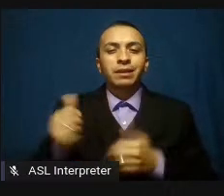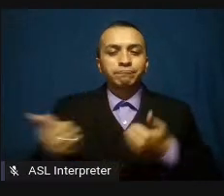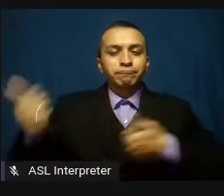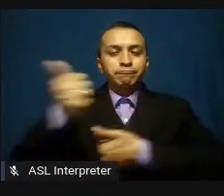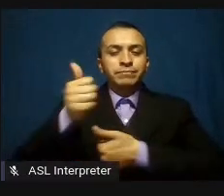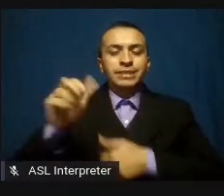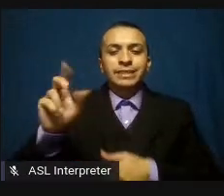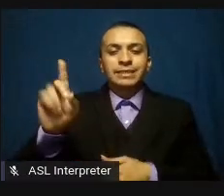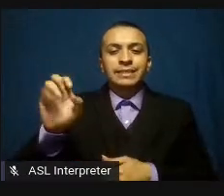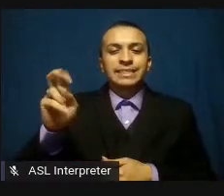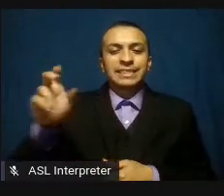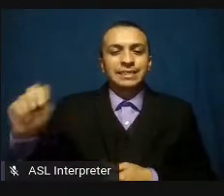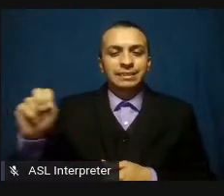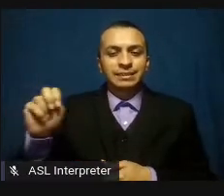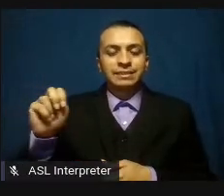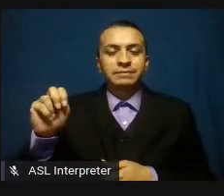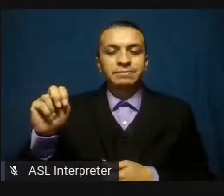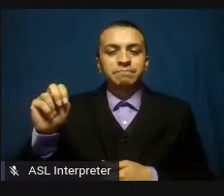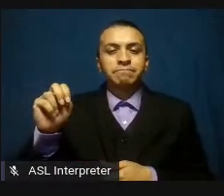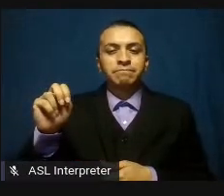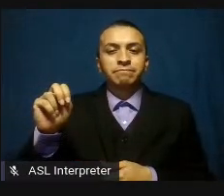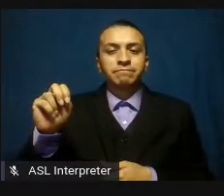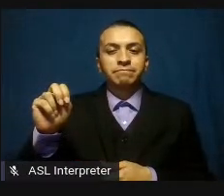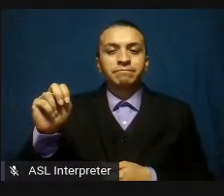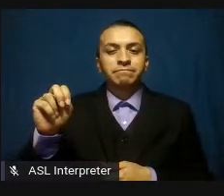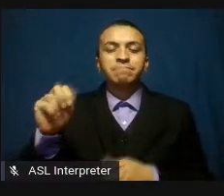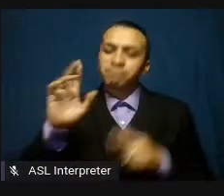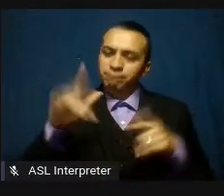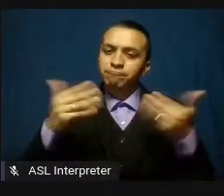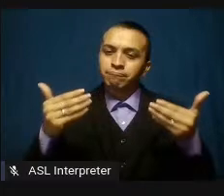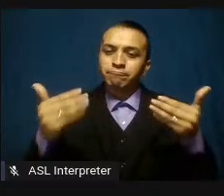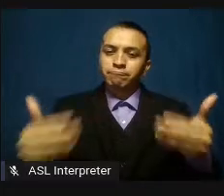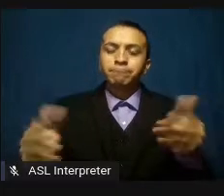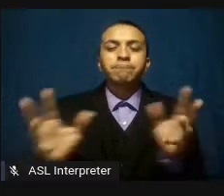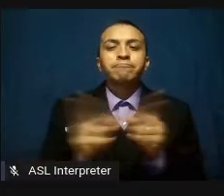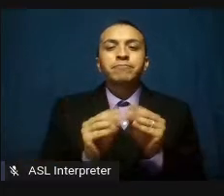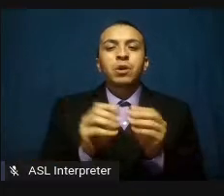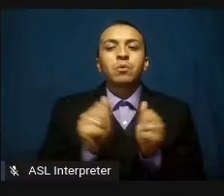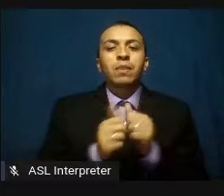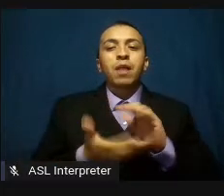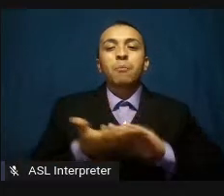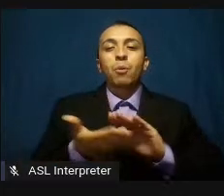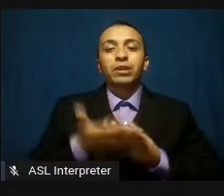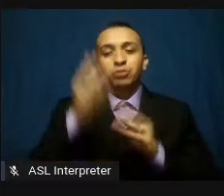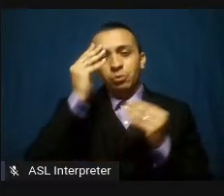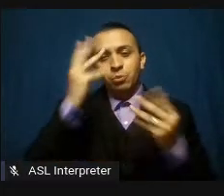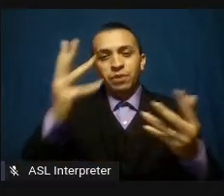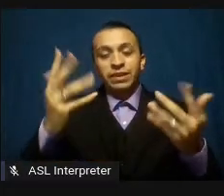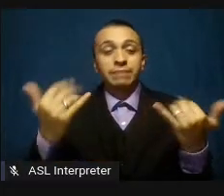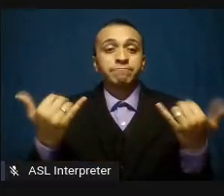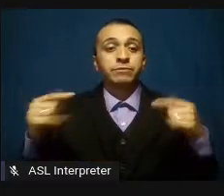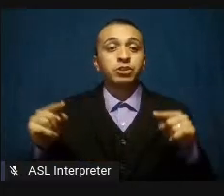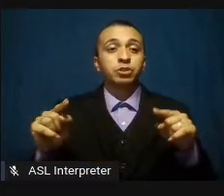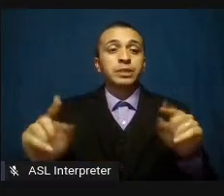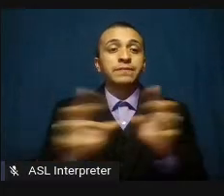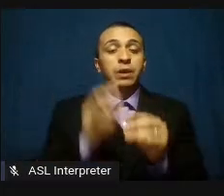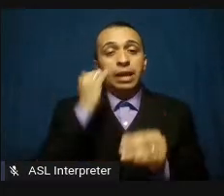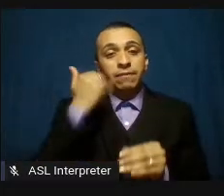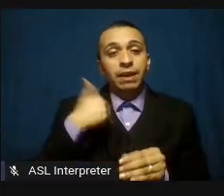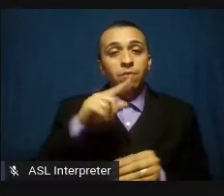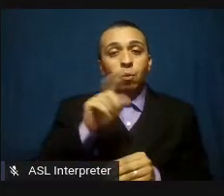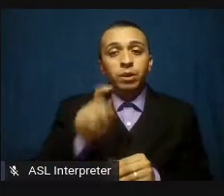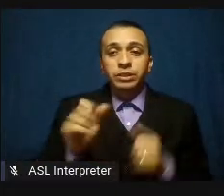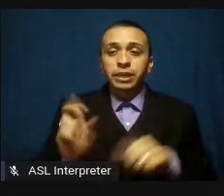With that, we'll go ahead and get started with an operational briefing. Also, during this, if you have questions, please use your chat function, either in